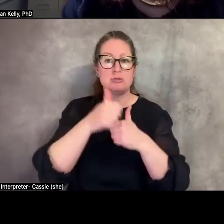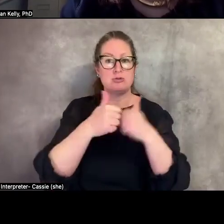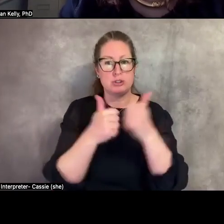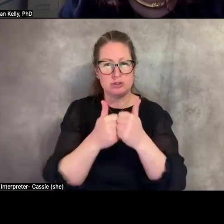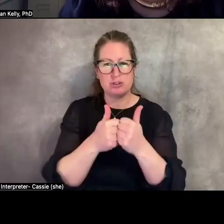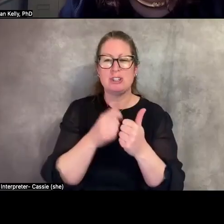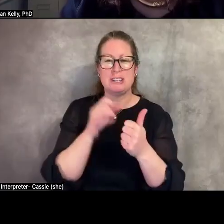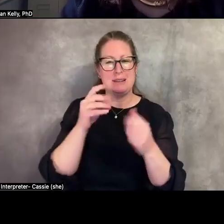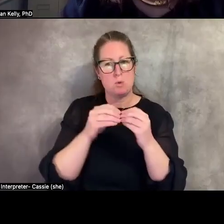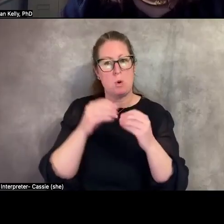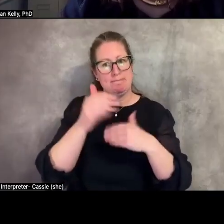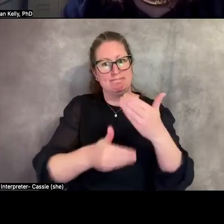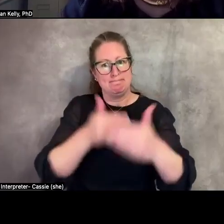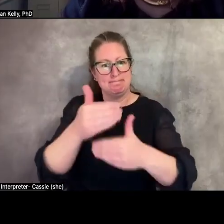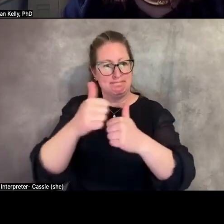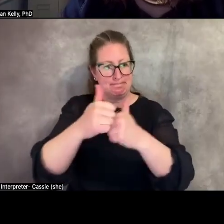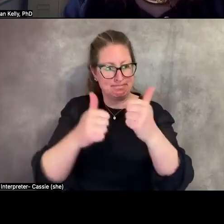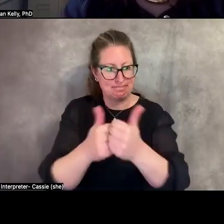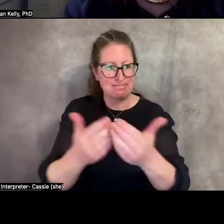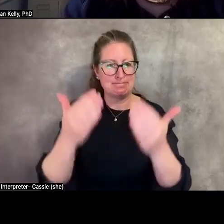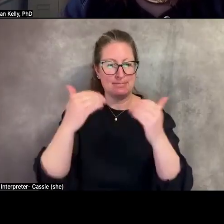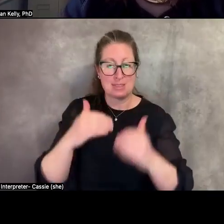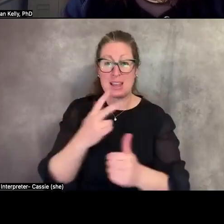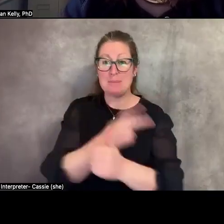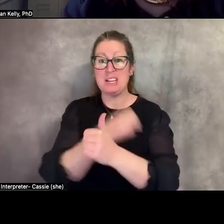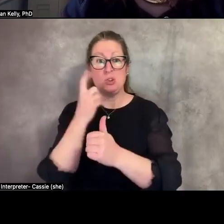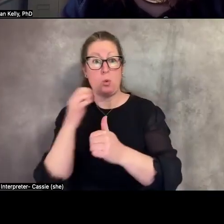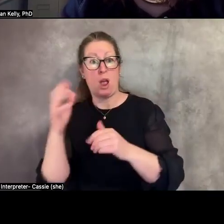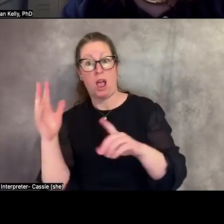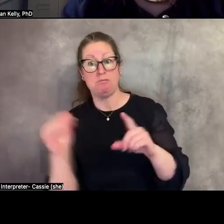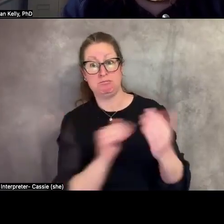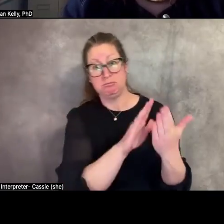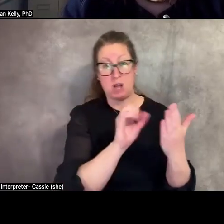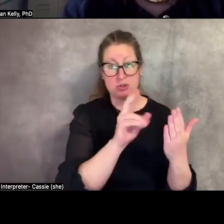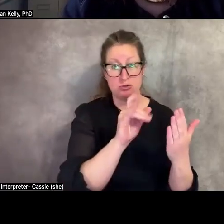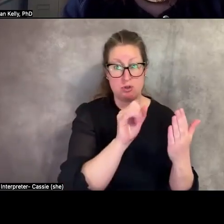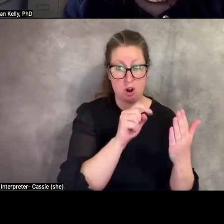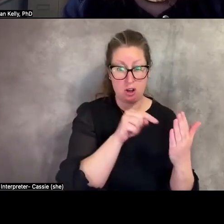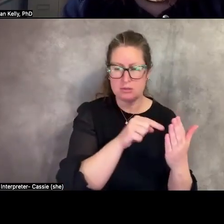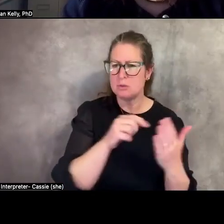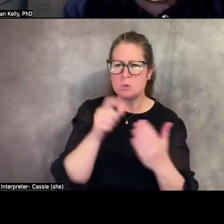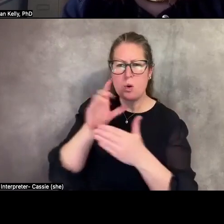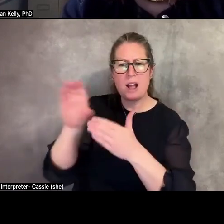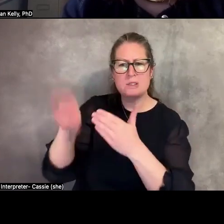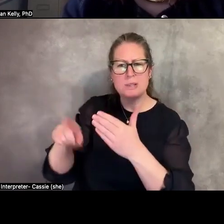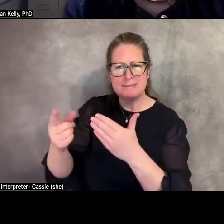when patients were assaulted, which staff believed reinforced the behavior. Next slide.